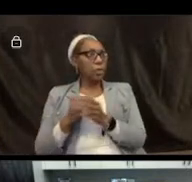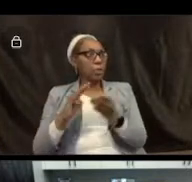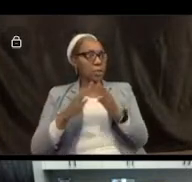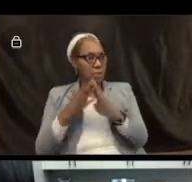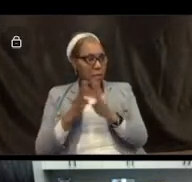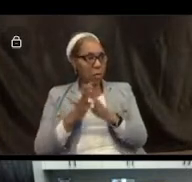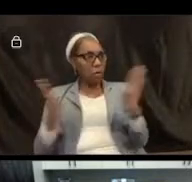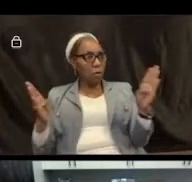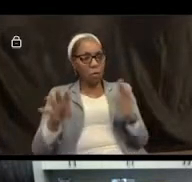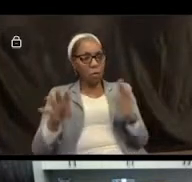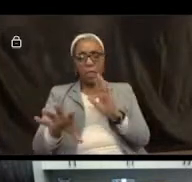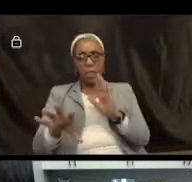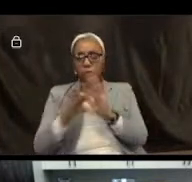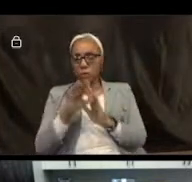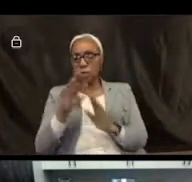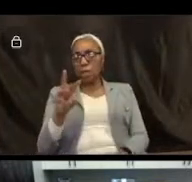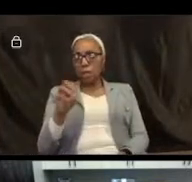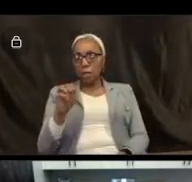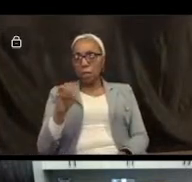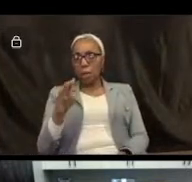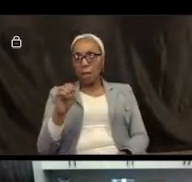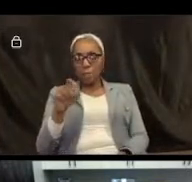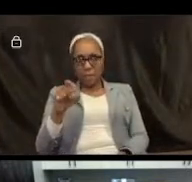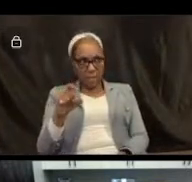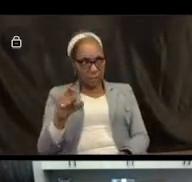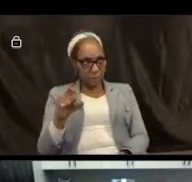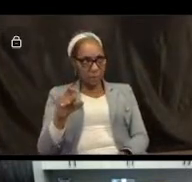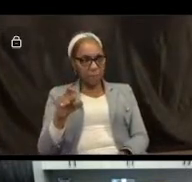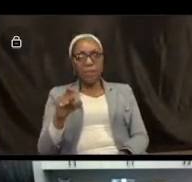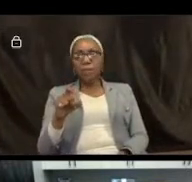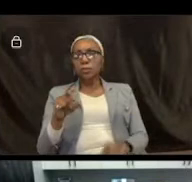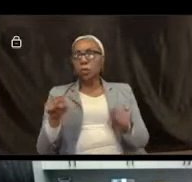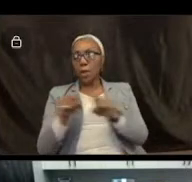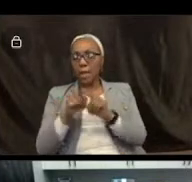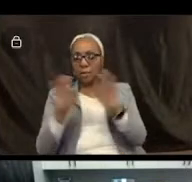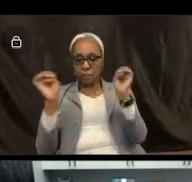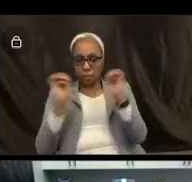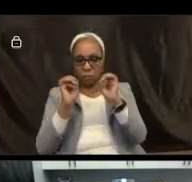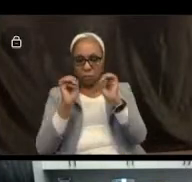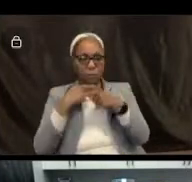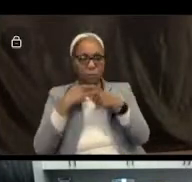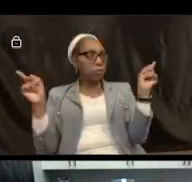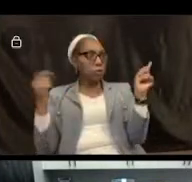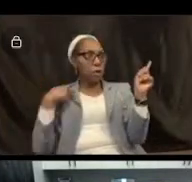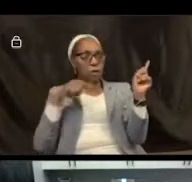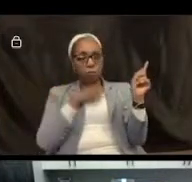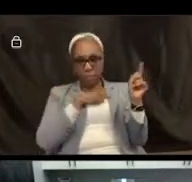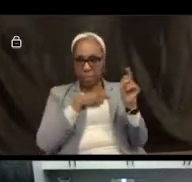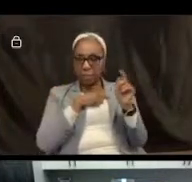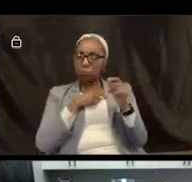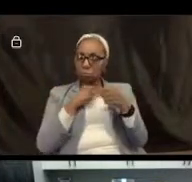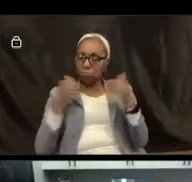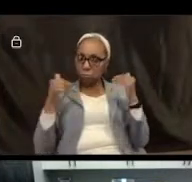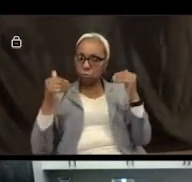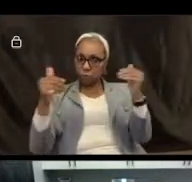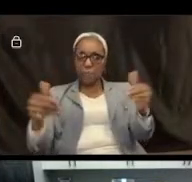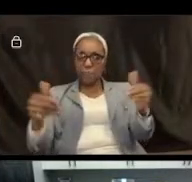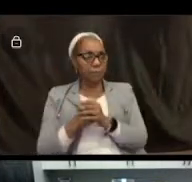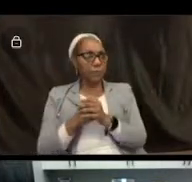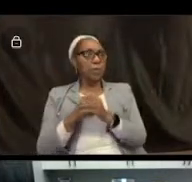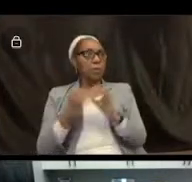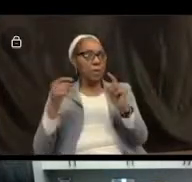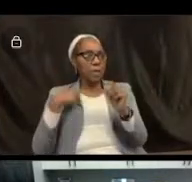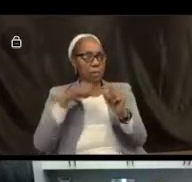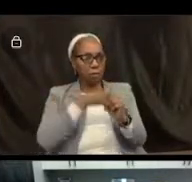whole chose WebEx as underneath that emergency proclamation. So we proceeded. And we worked through